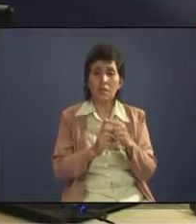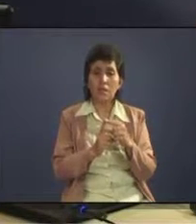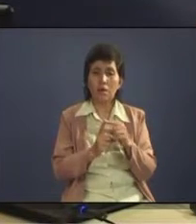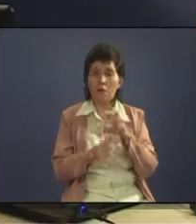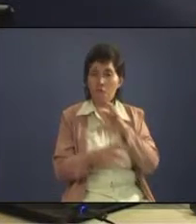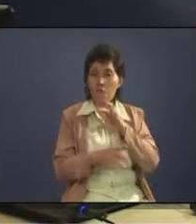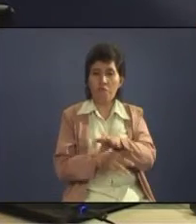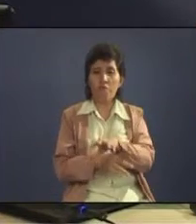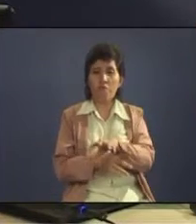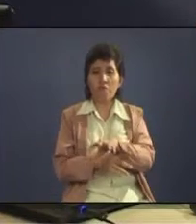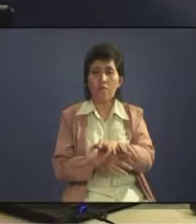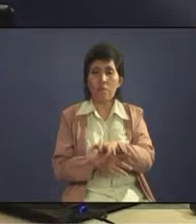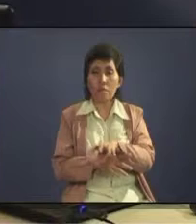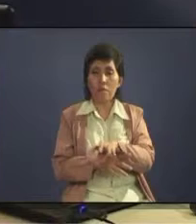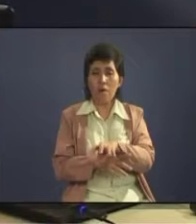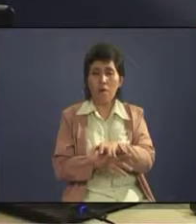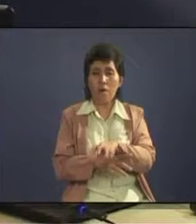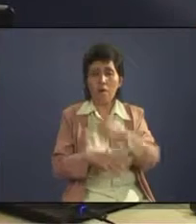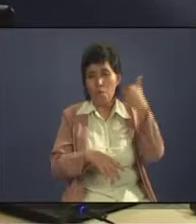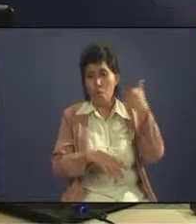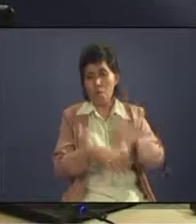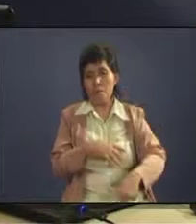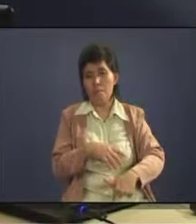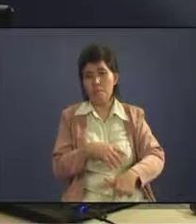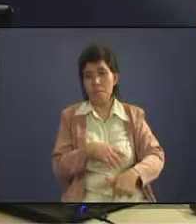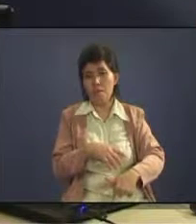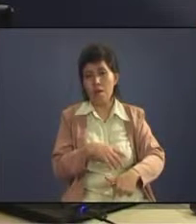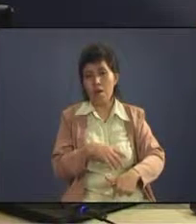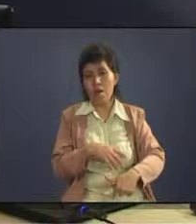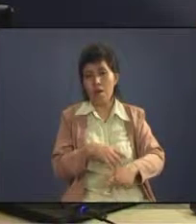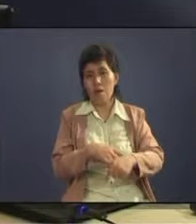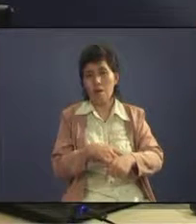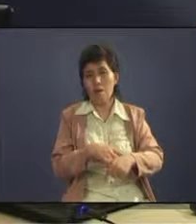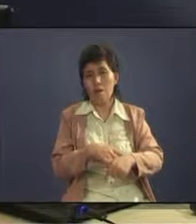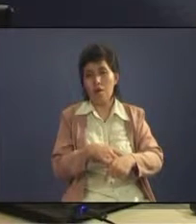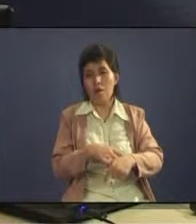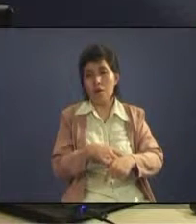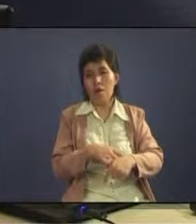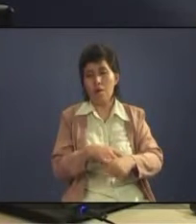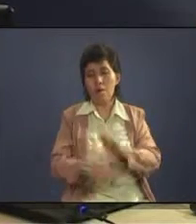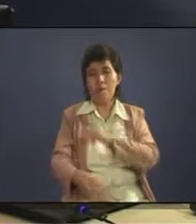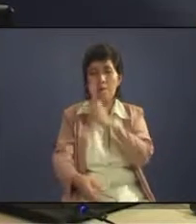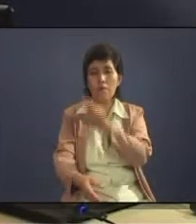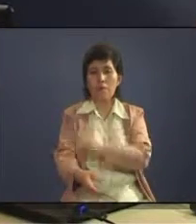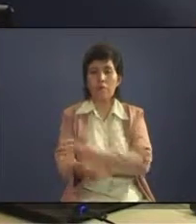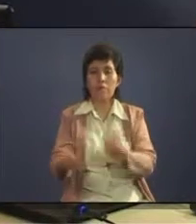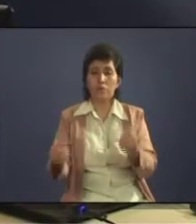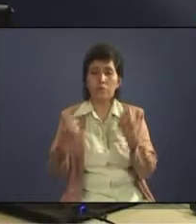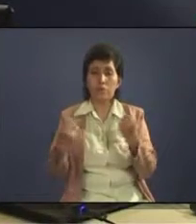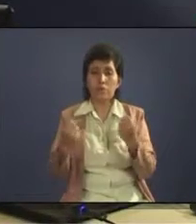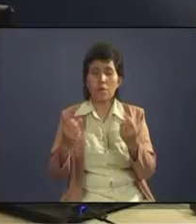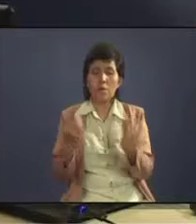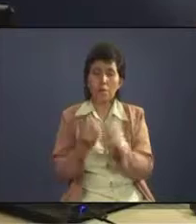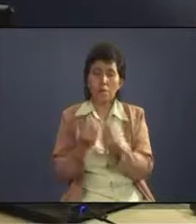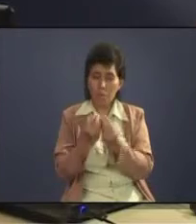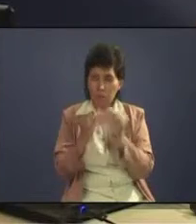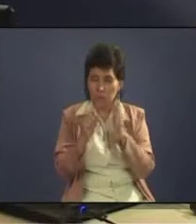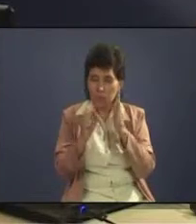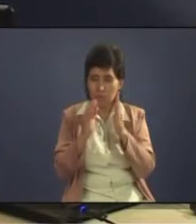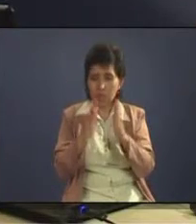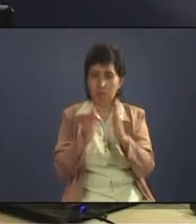forced, okay, a hurt. But violence is more of a powerful, a stronger, but a more specific kind